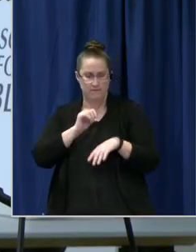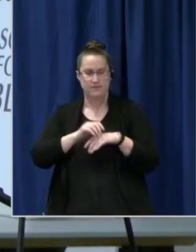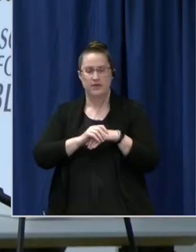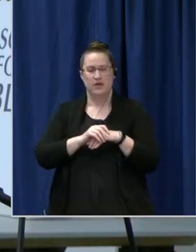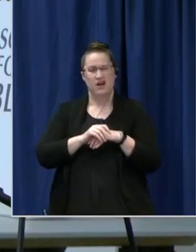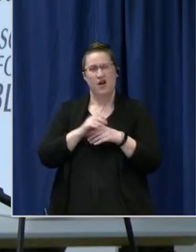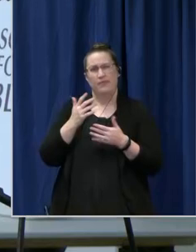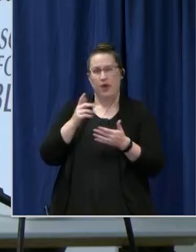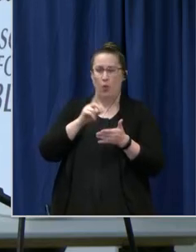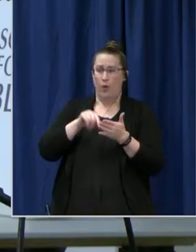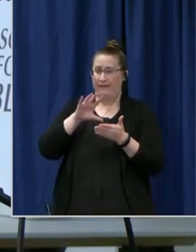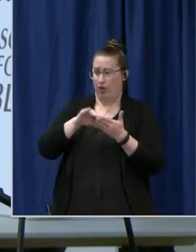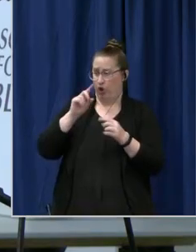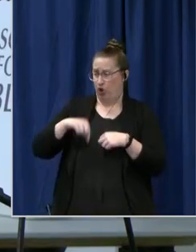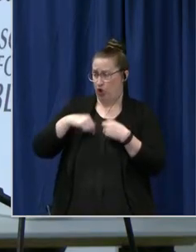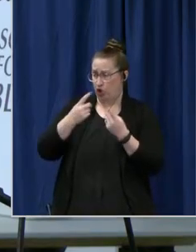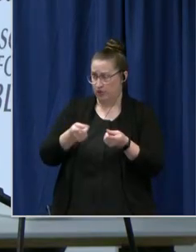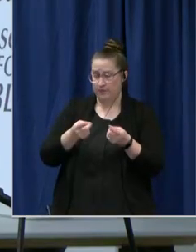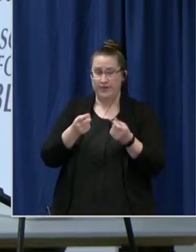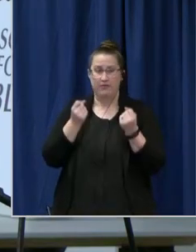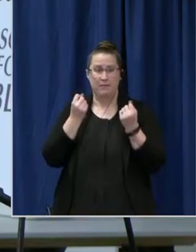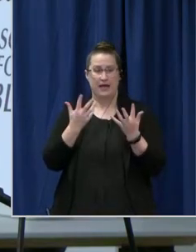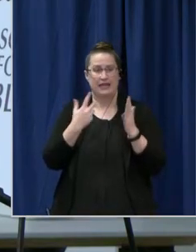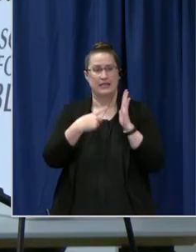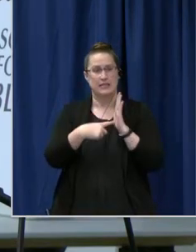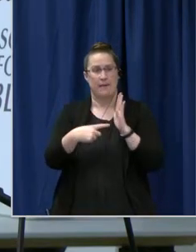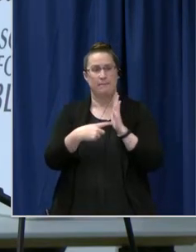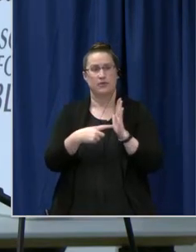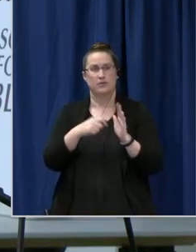we've learned, there's a lot of instances in which